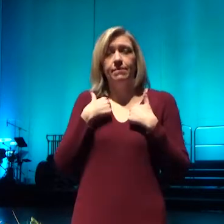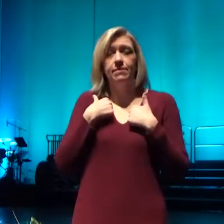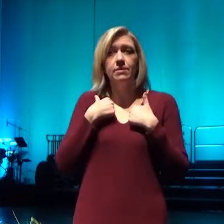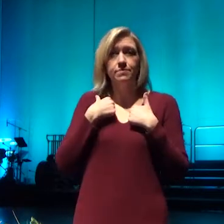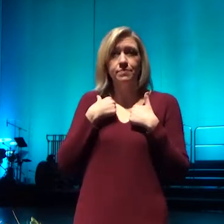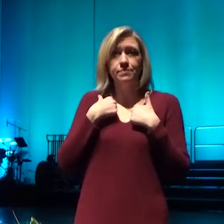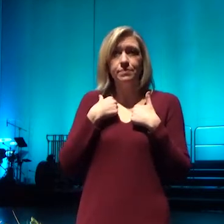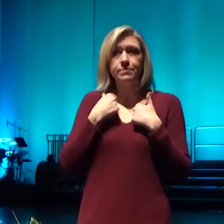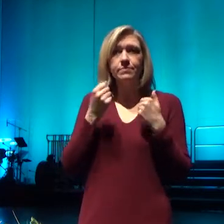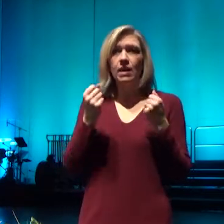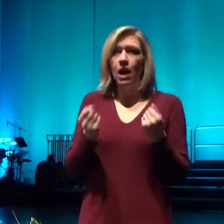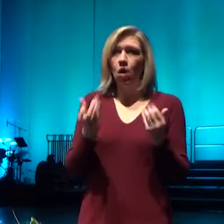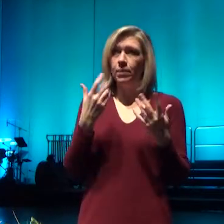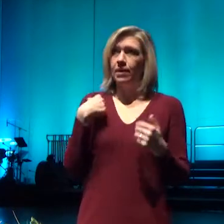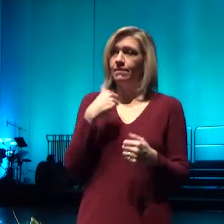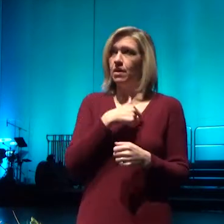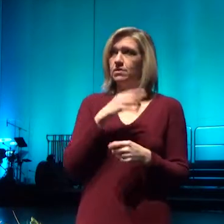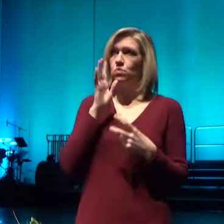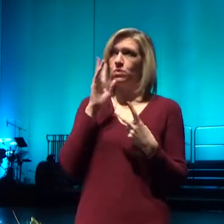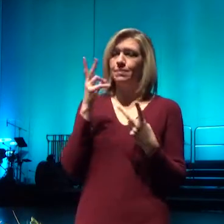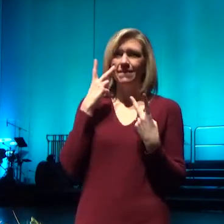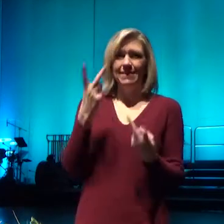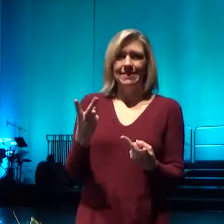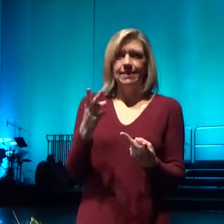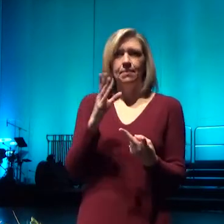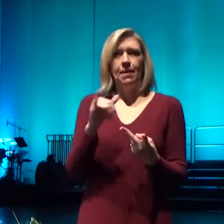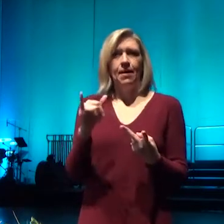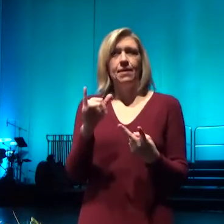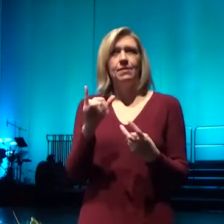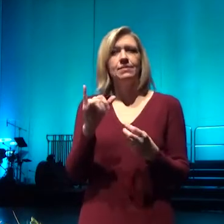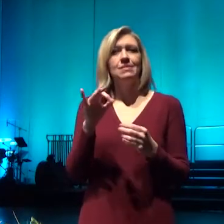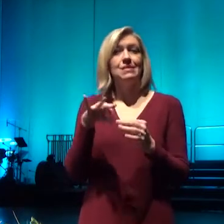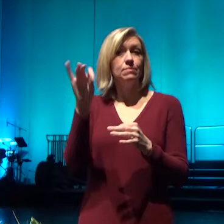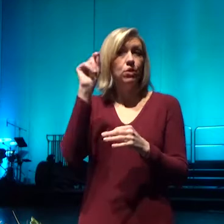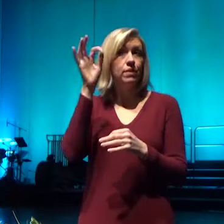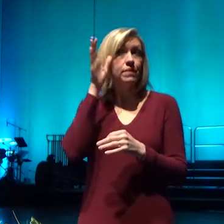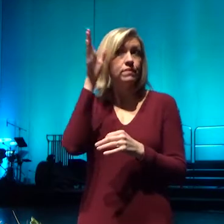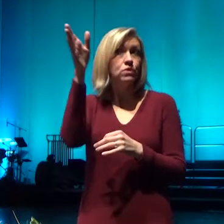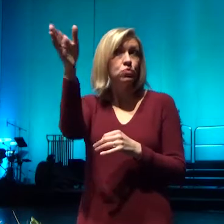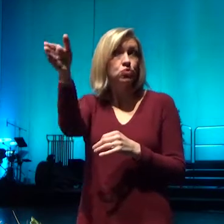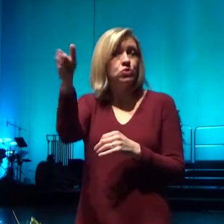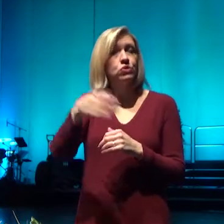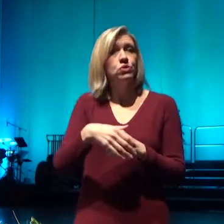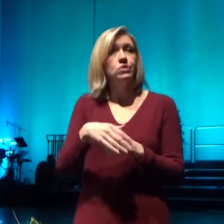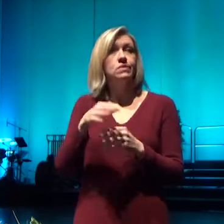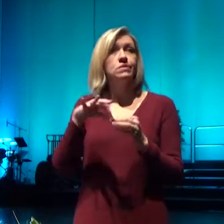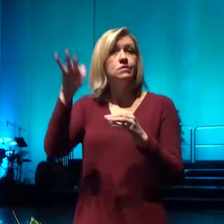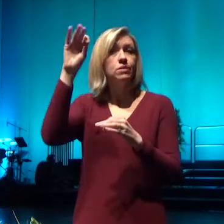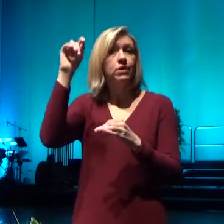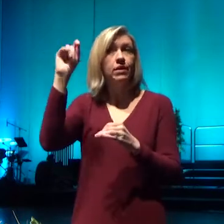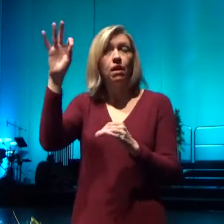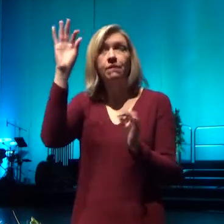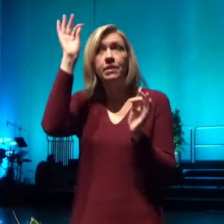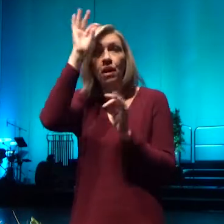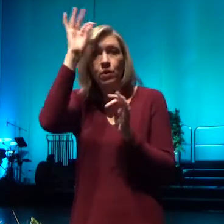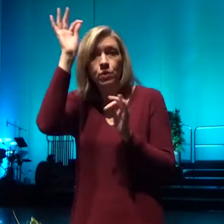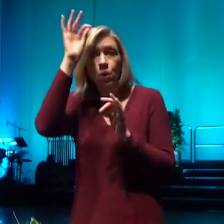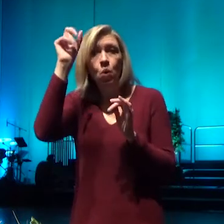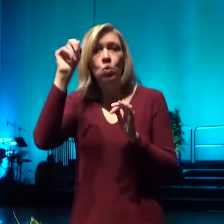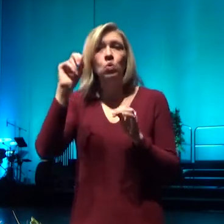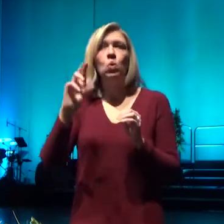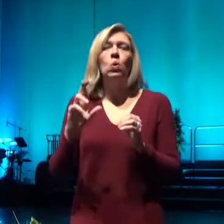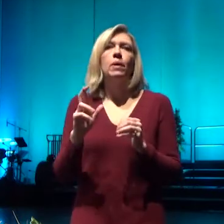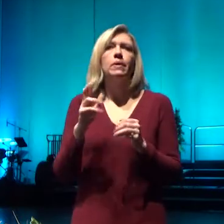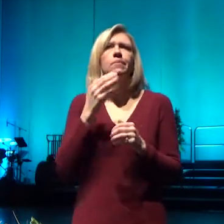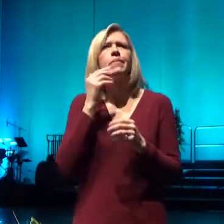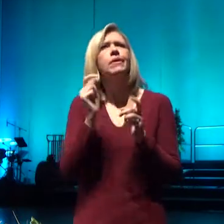life? And how many of us will be visited by the spirit of the future, the spirit of the unknown, or better